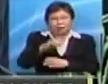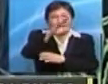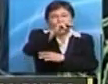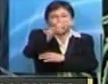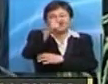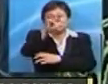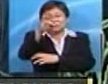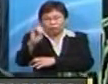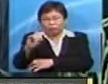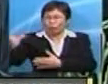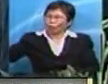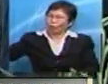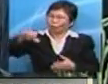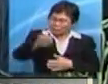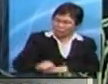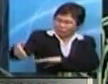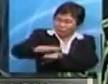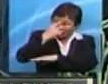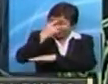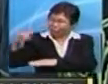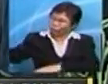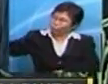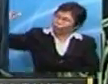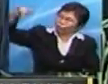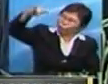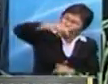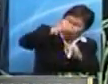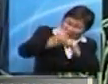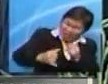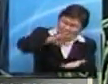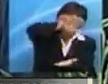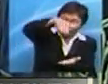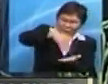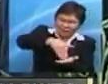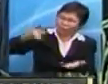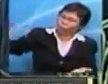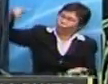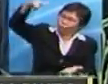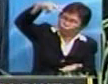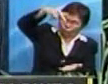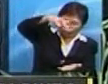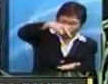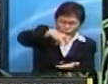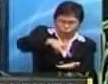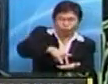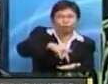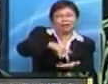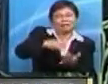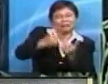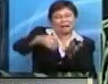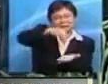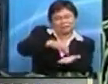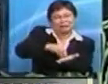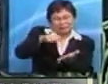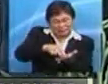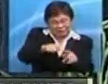MH370 flew along the Southern Corridor and its last position was in the middle of the Indian Ocean west of Perth. This is a